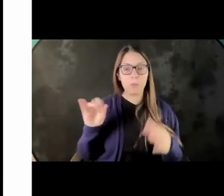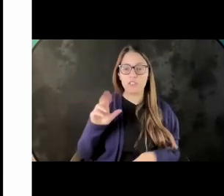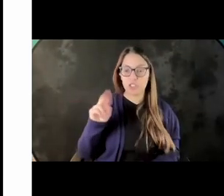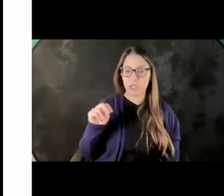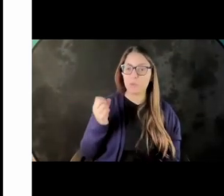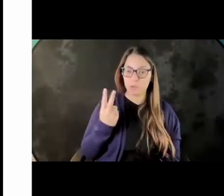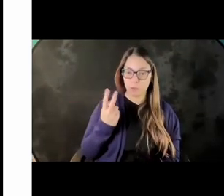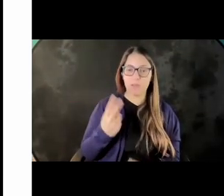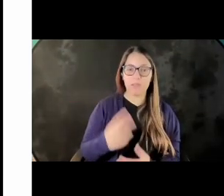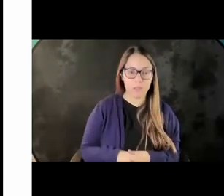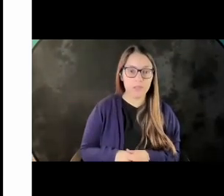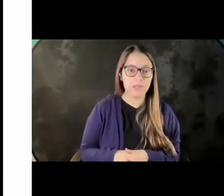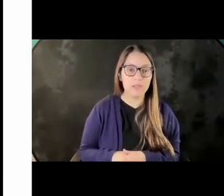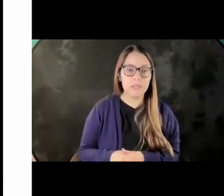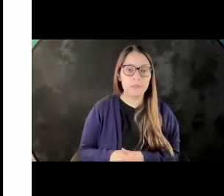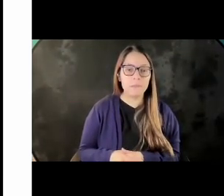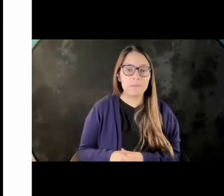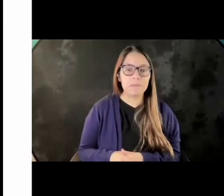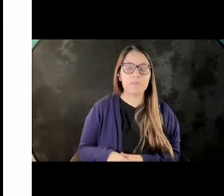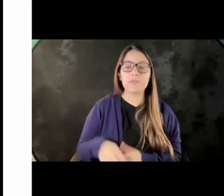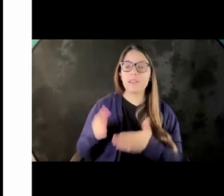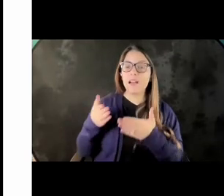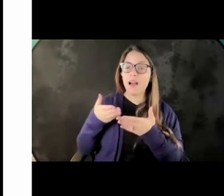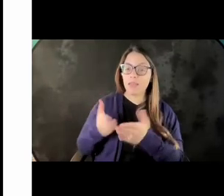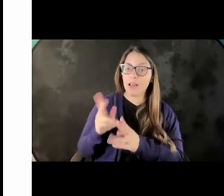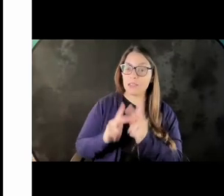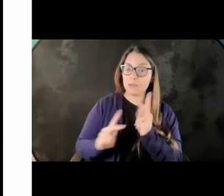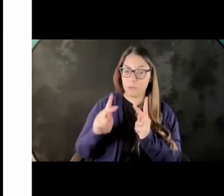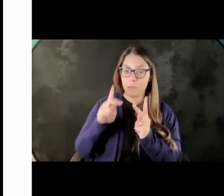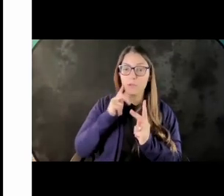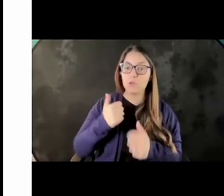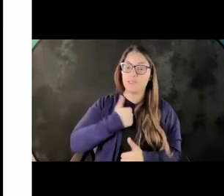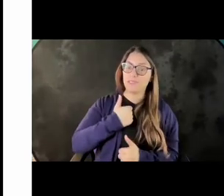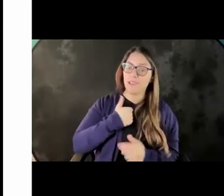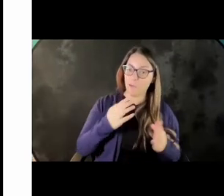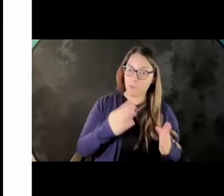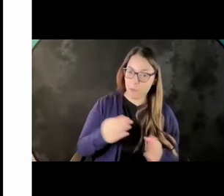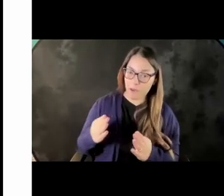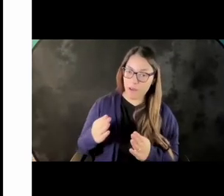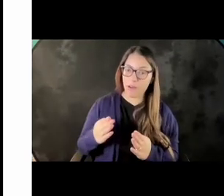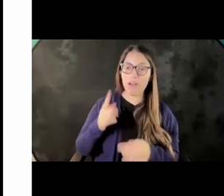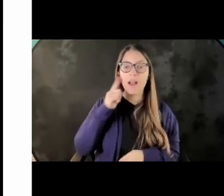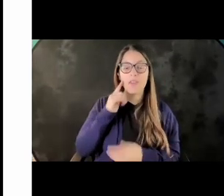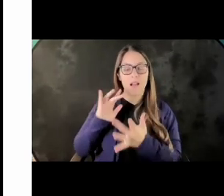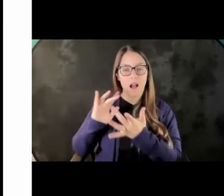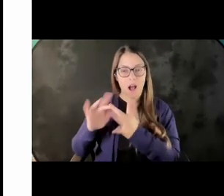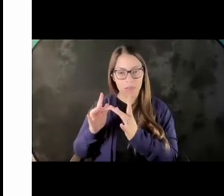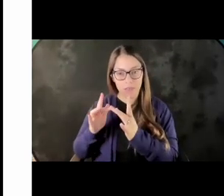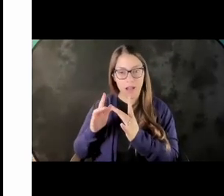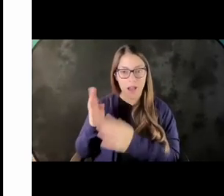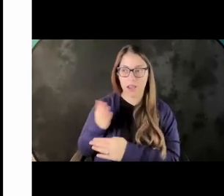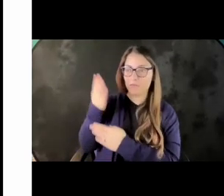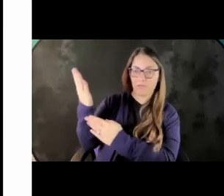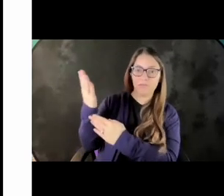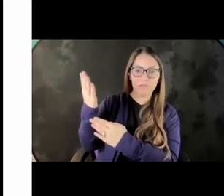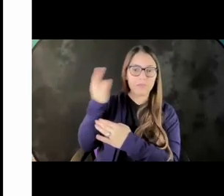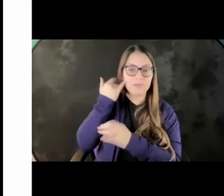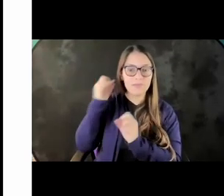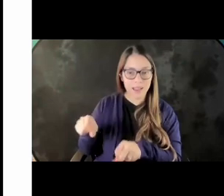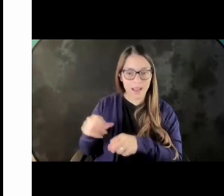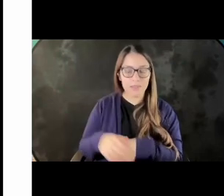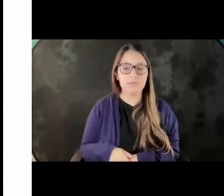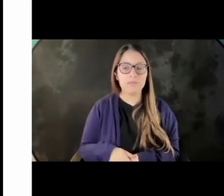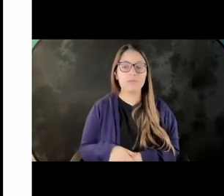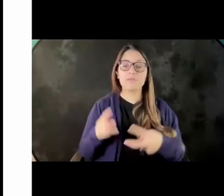eligible taxpayers to self-prepare and file their income tax returns online in one of two ways: